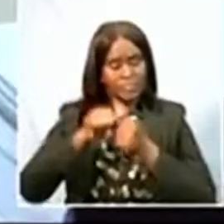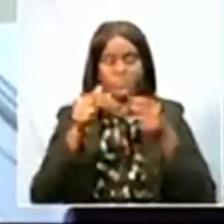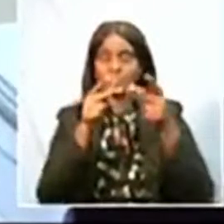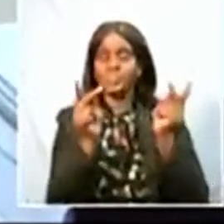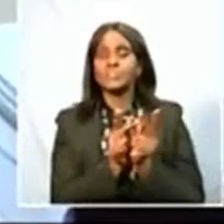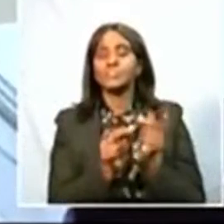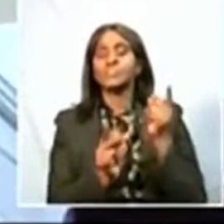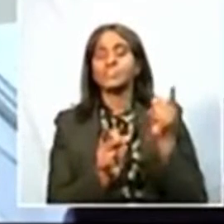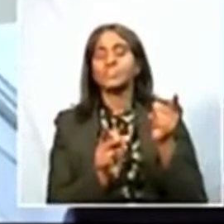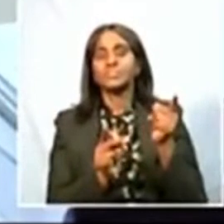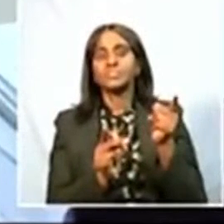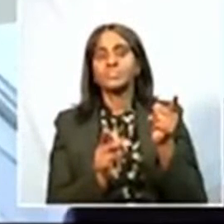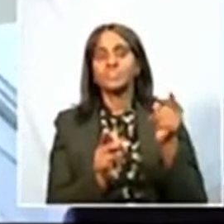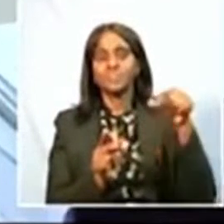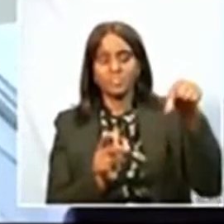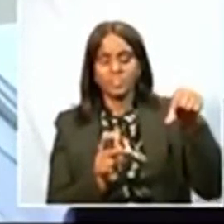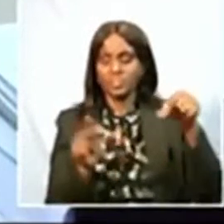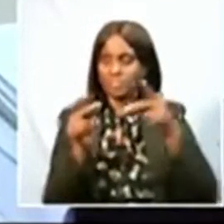position.